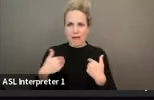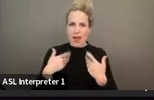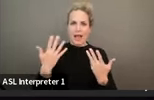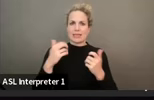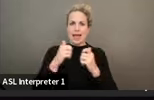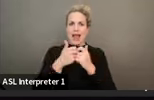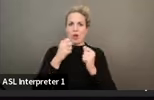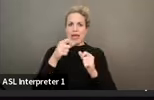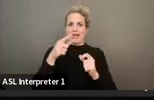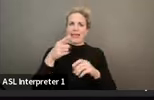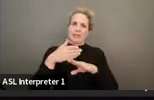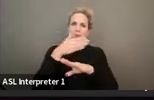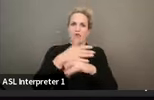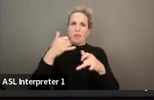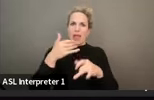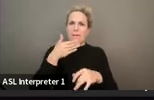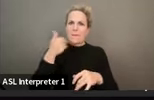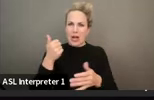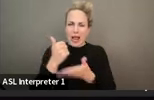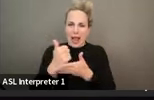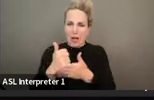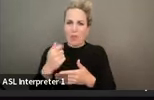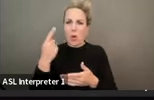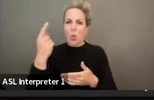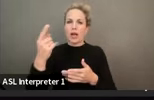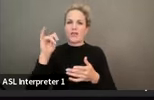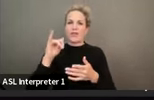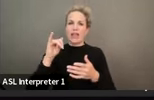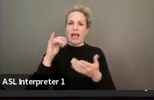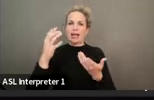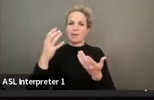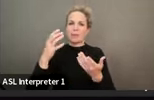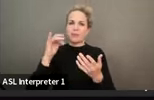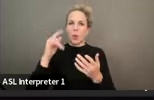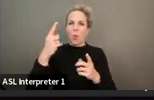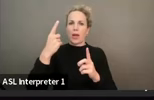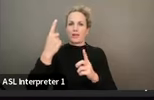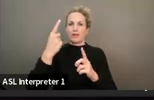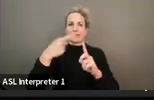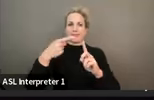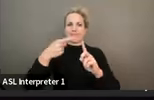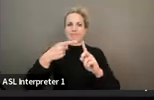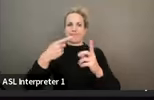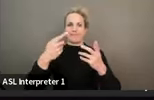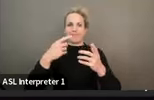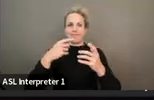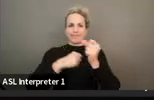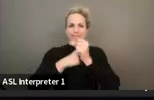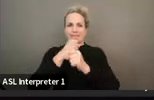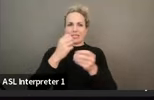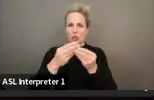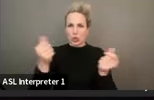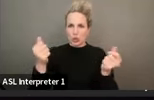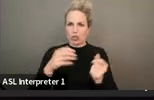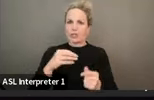better, what are the commercial solutions that are available, what are the 3D printed and or maker